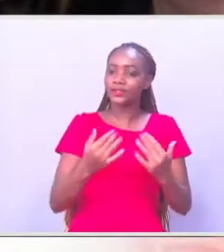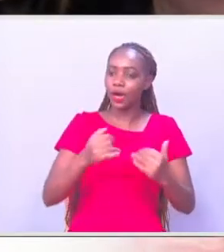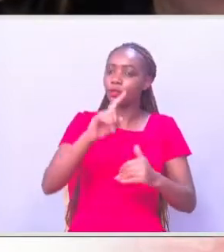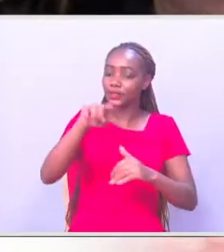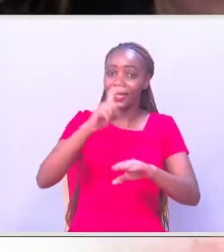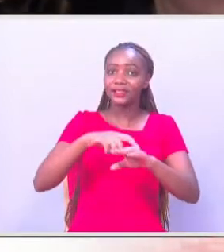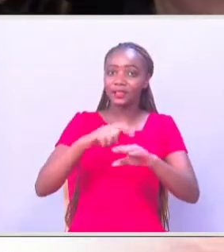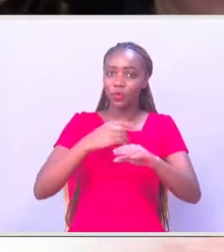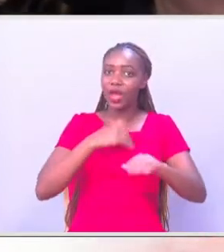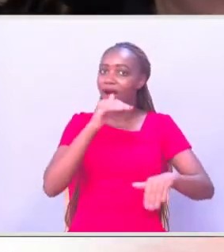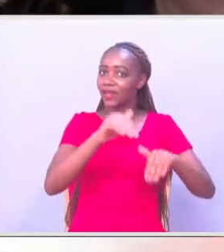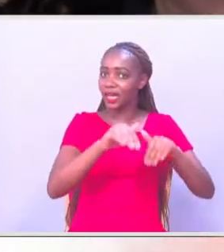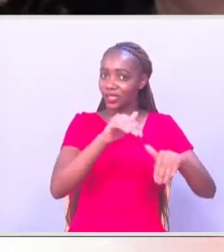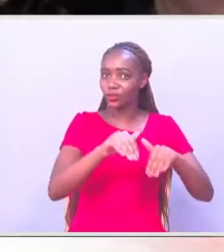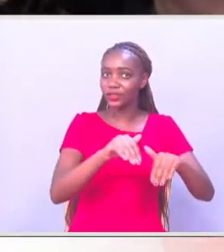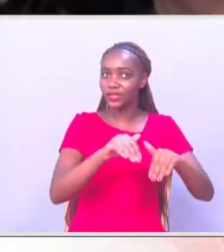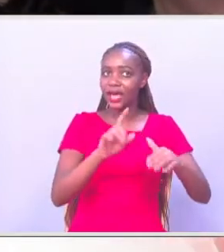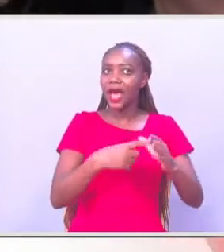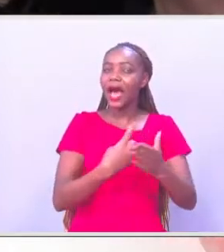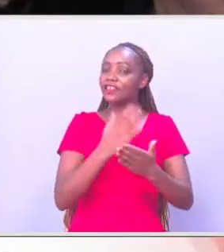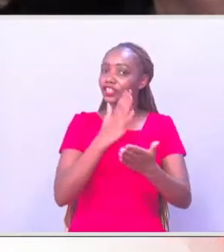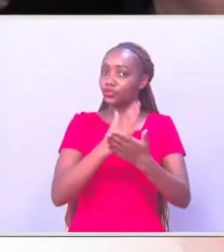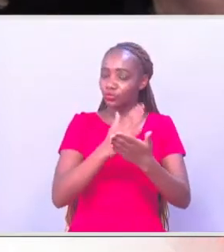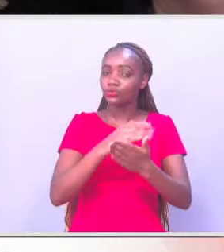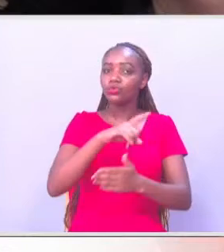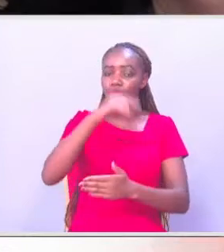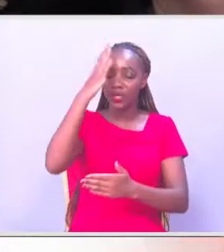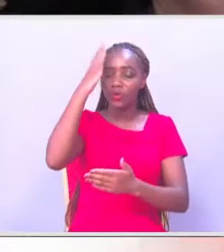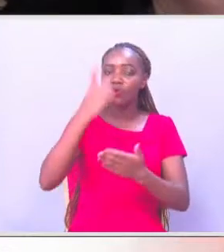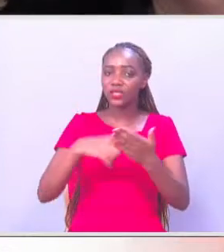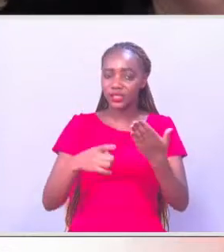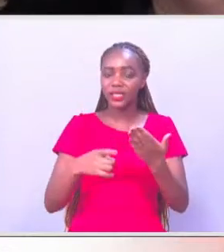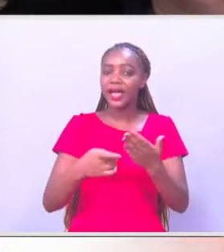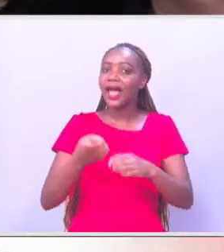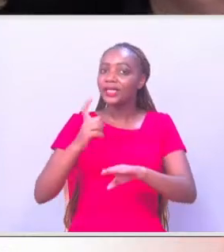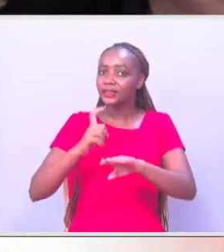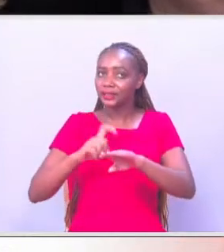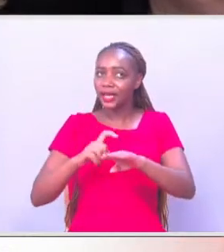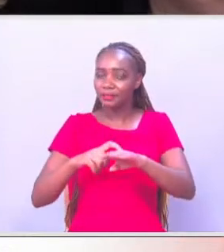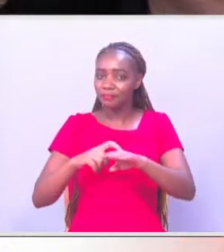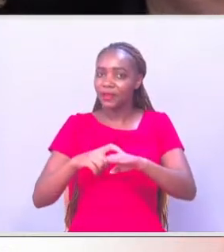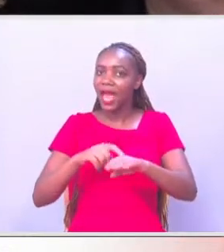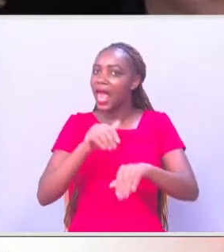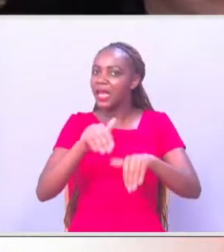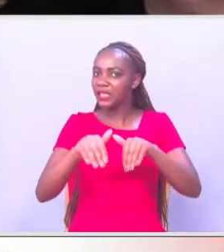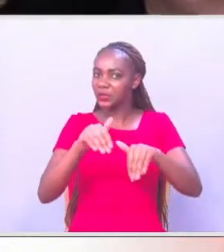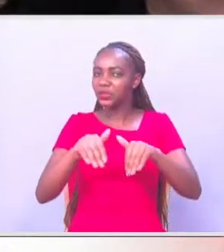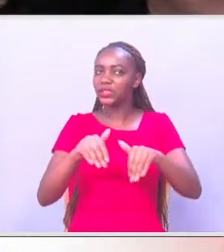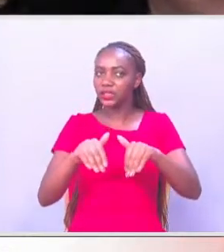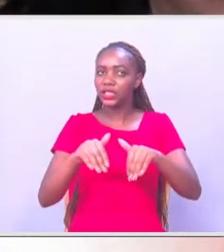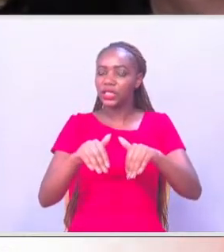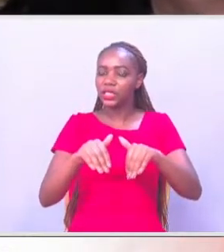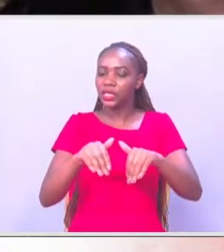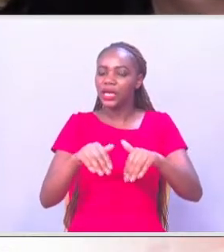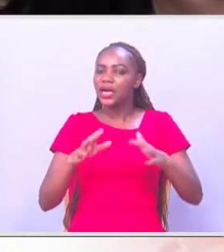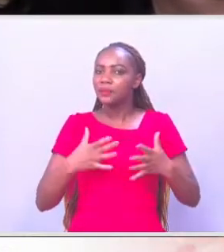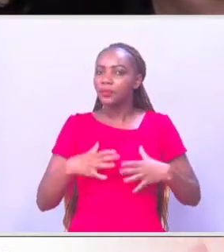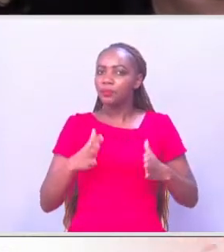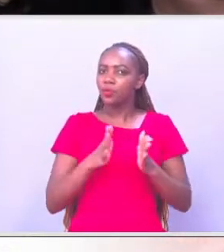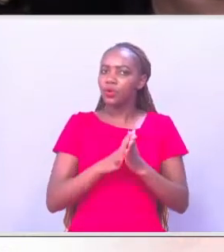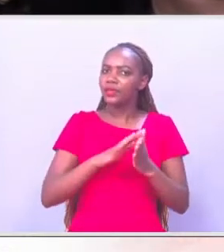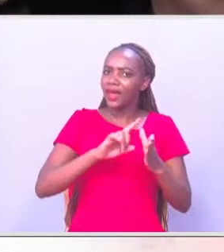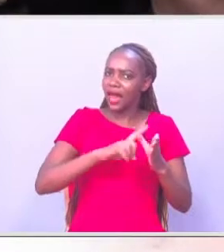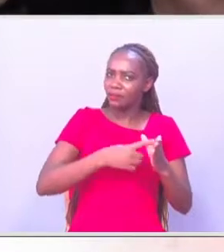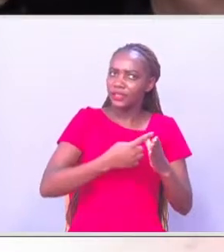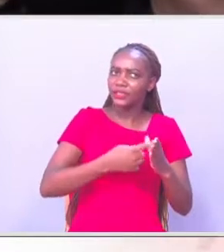have elections. And it has been discovered that during and around the elections is when persons with albinism